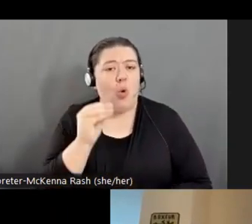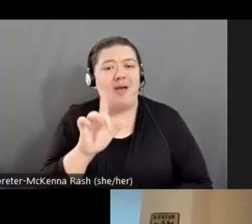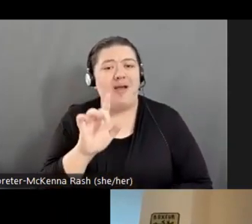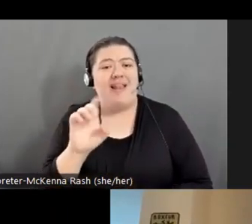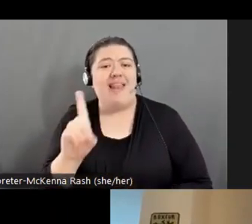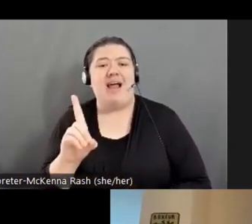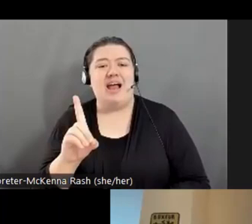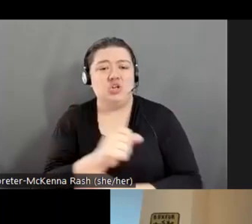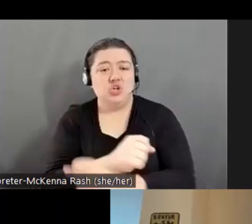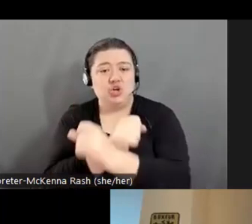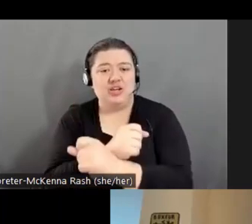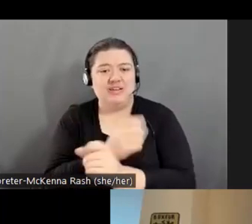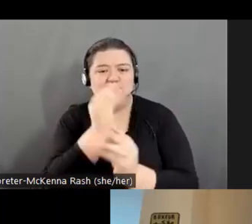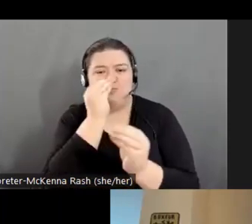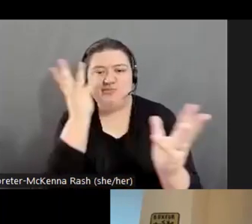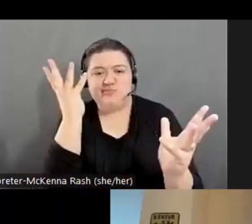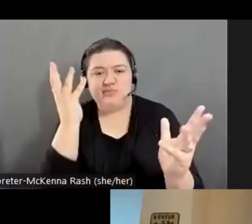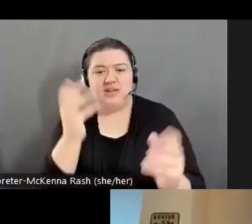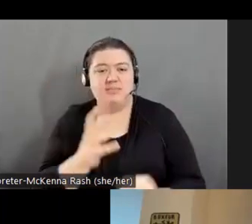care and it was fine.